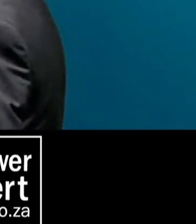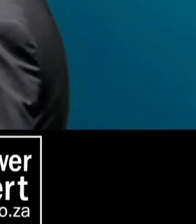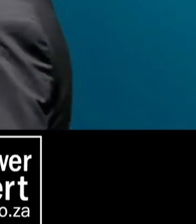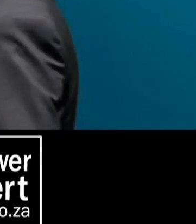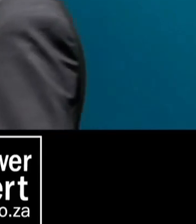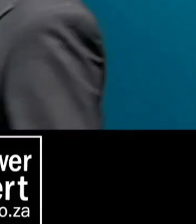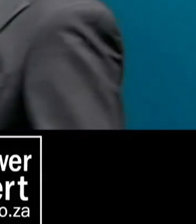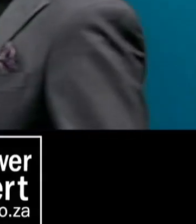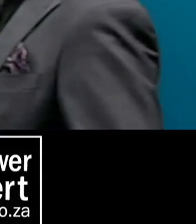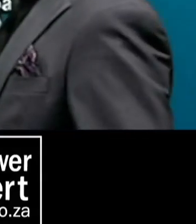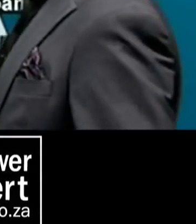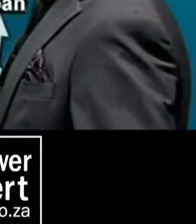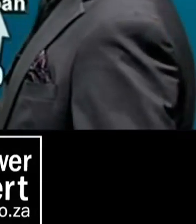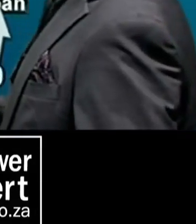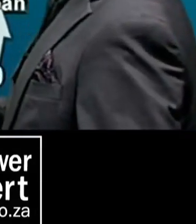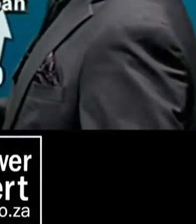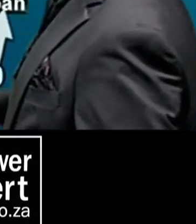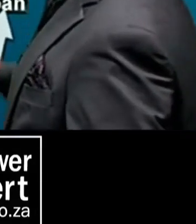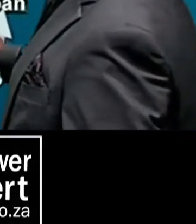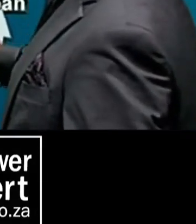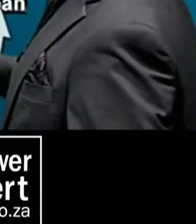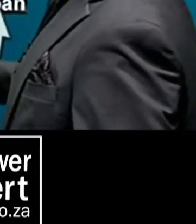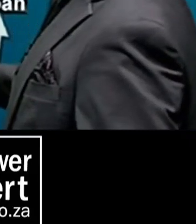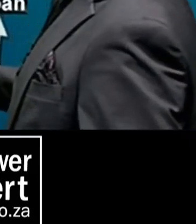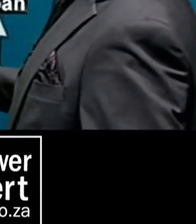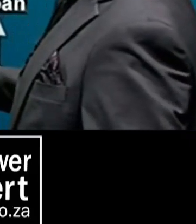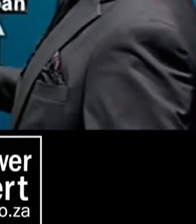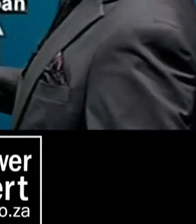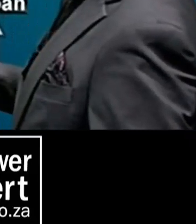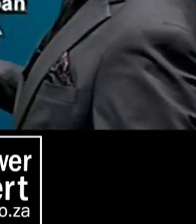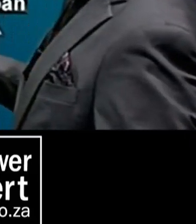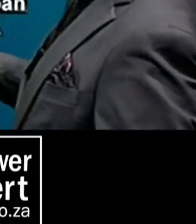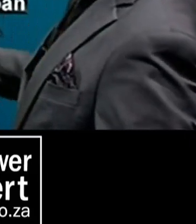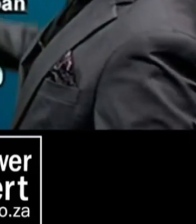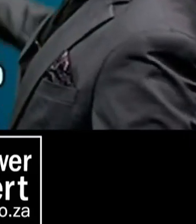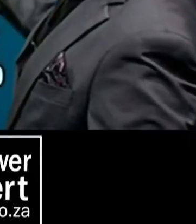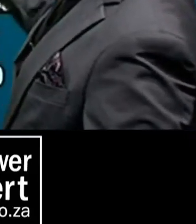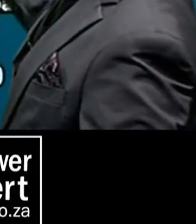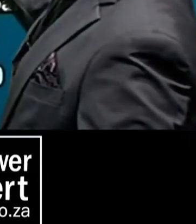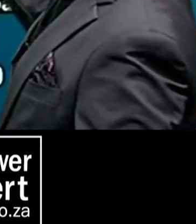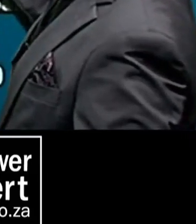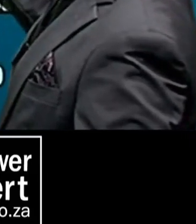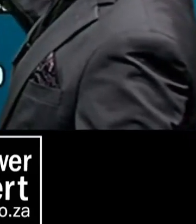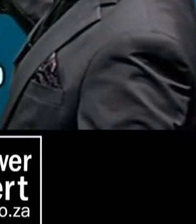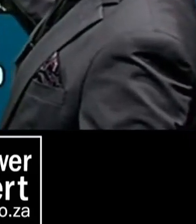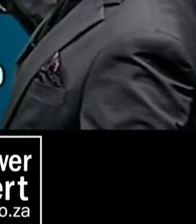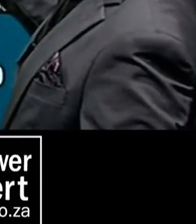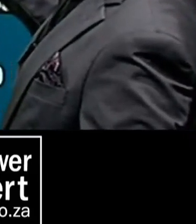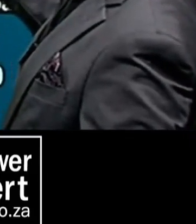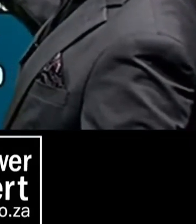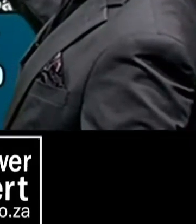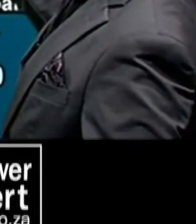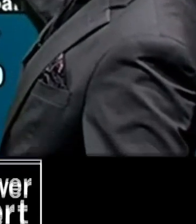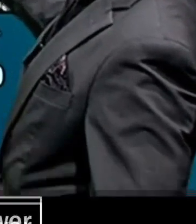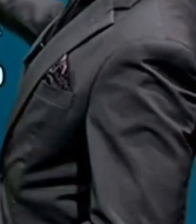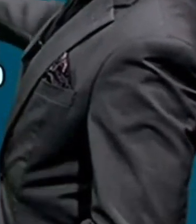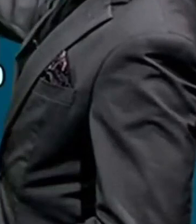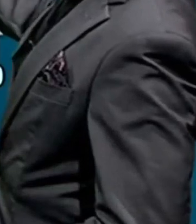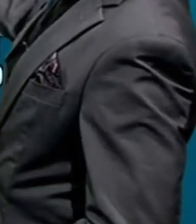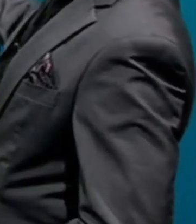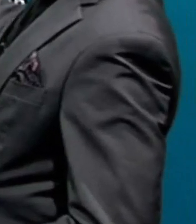kwagola Eastern Cape di tla ba di apešitše go itshama le lebopo go togela le gona ka kwagola KwaZulu-Natal, Durban le gona dikarolo tša province ya Mpumalanga le